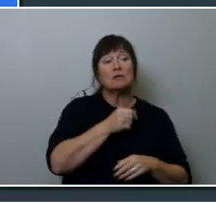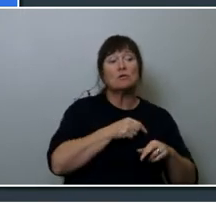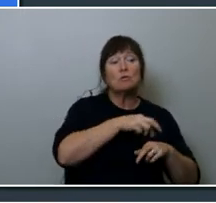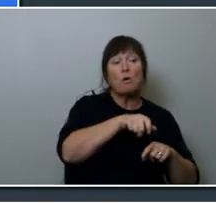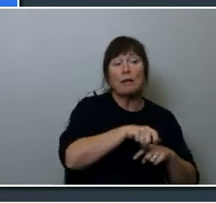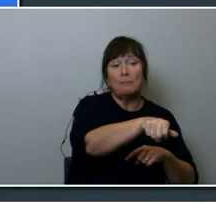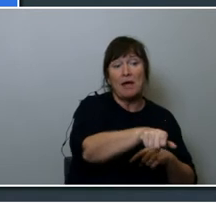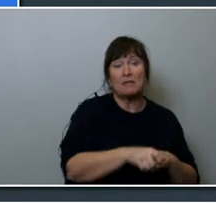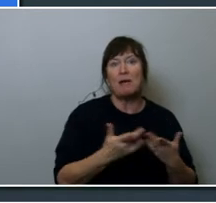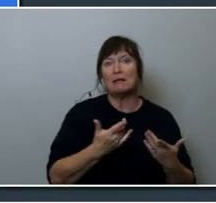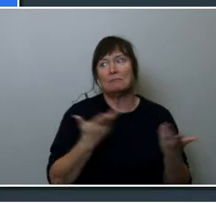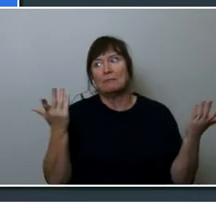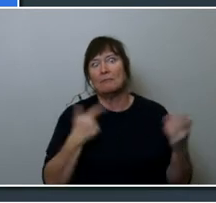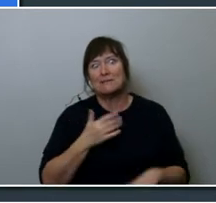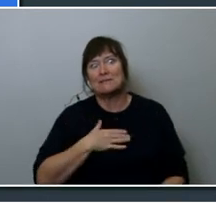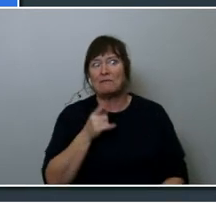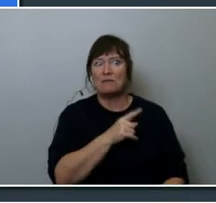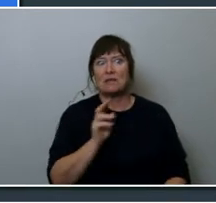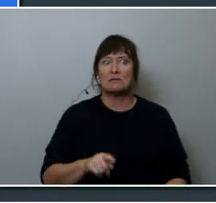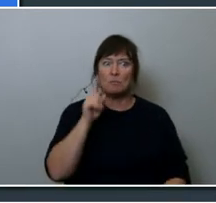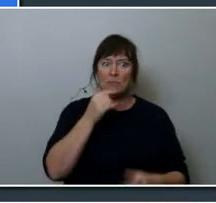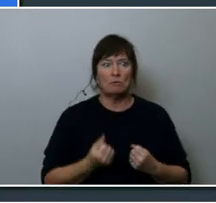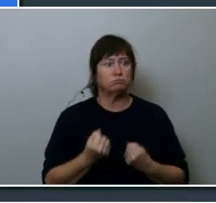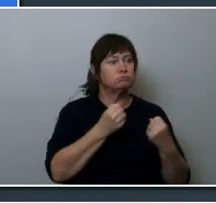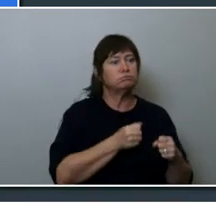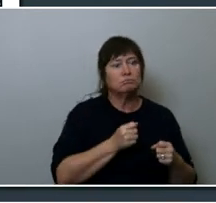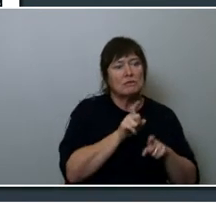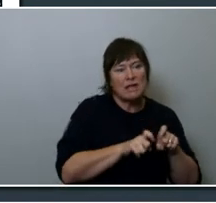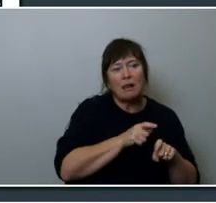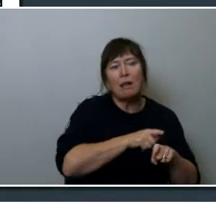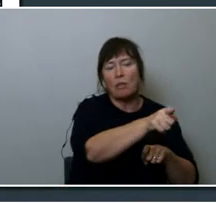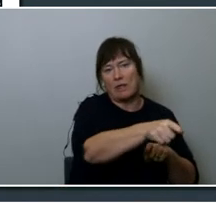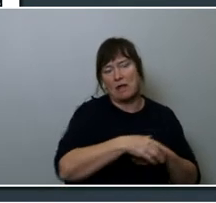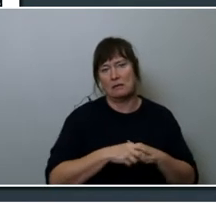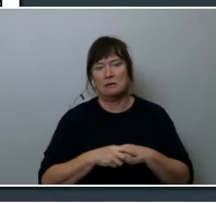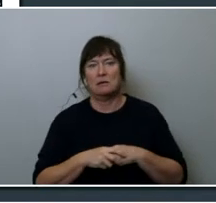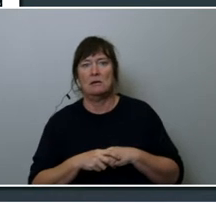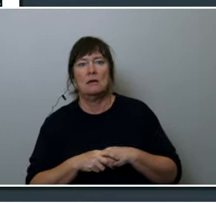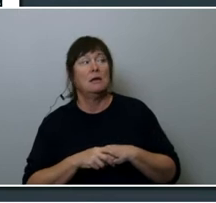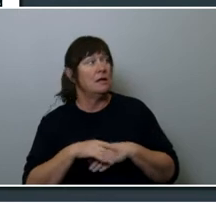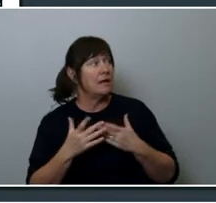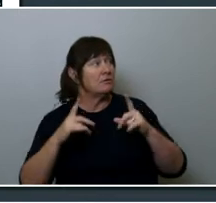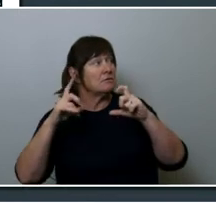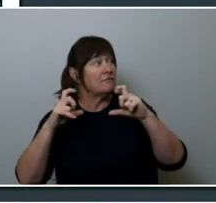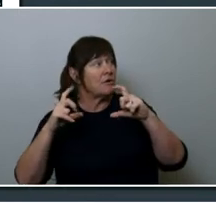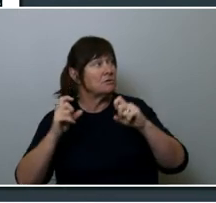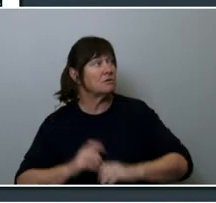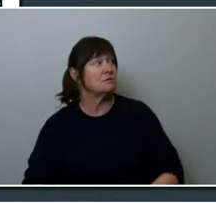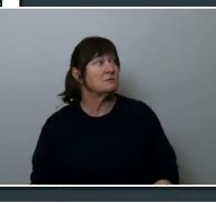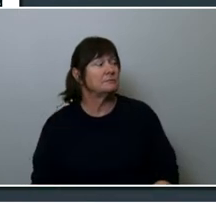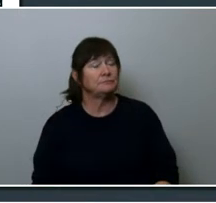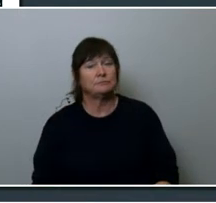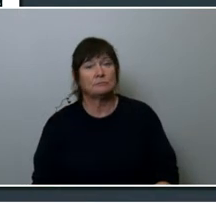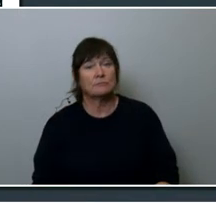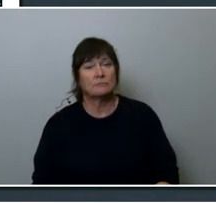as you know, everyone does, because that's the safest way and that's how we keep the most safe. Yeah, so here are some photos. So